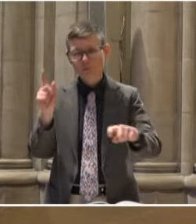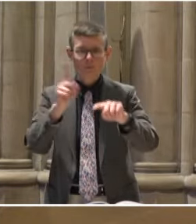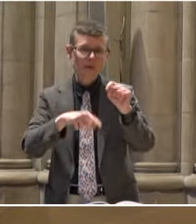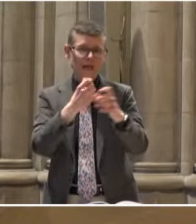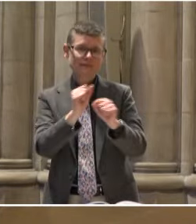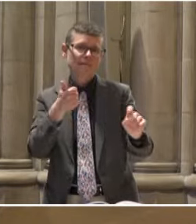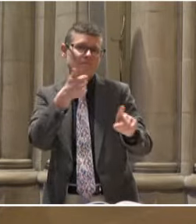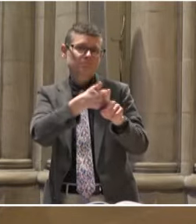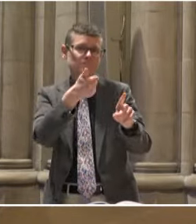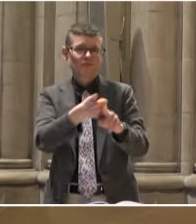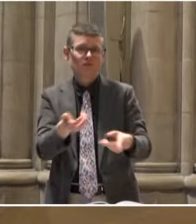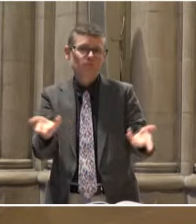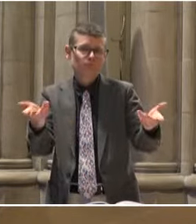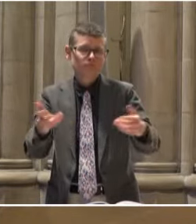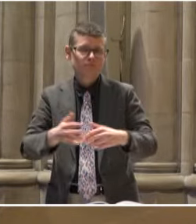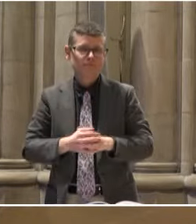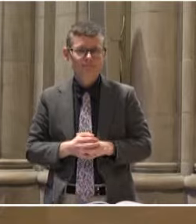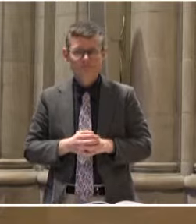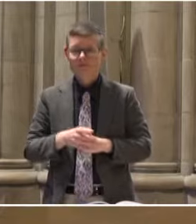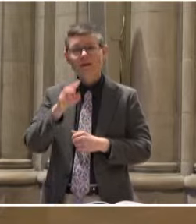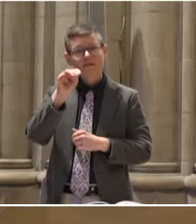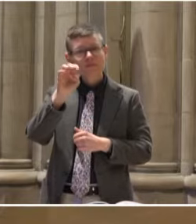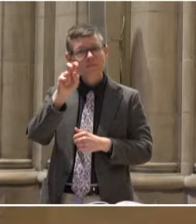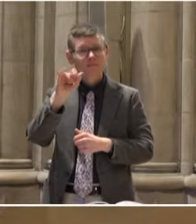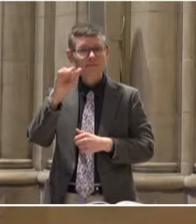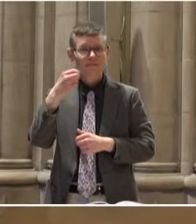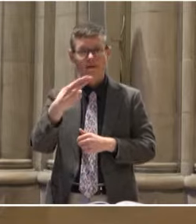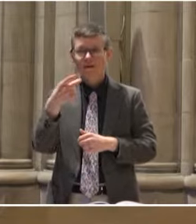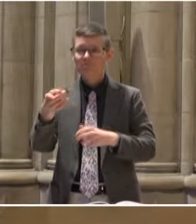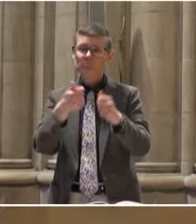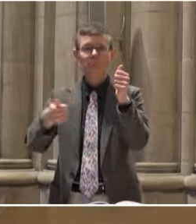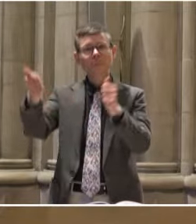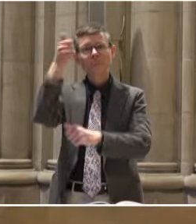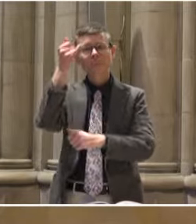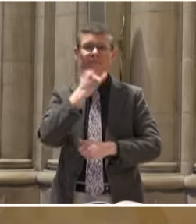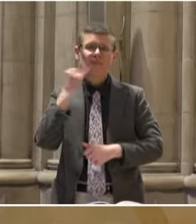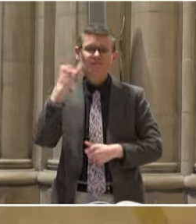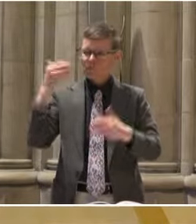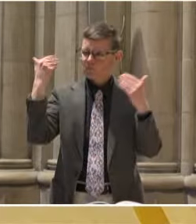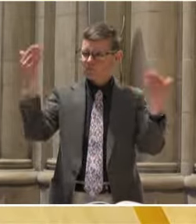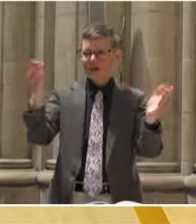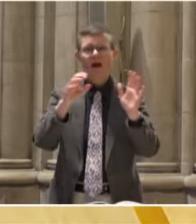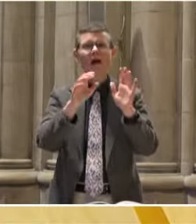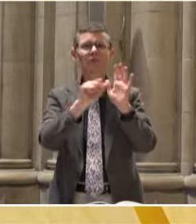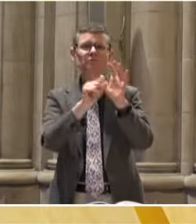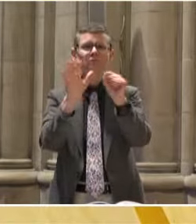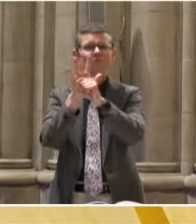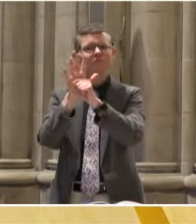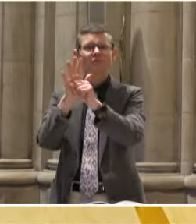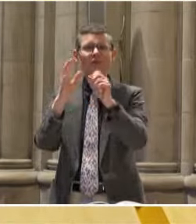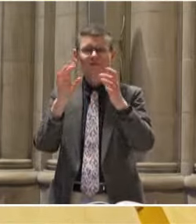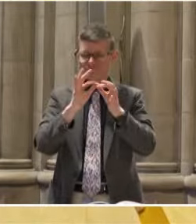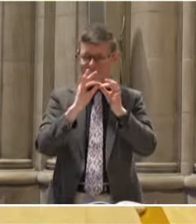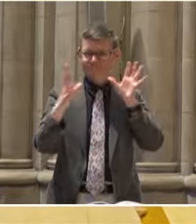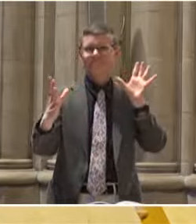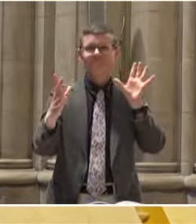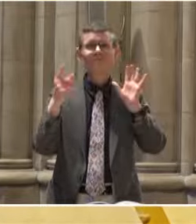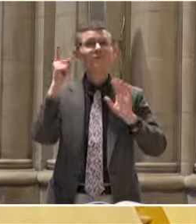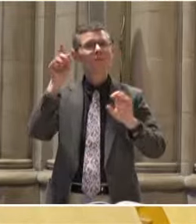himself. Let the Messiah, the King of Israel, come down from the cross now, so that we may see